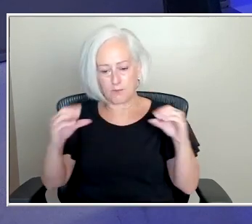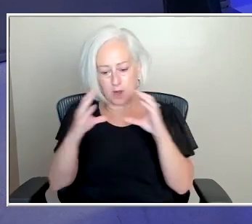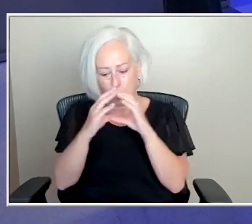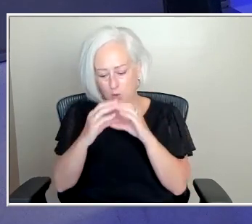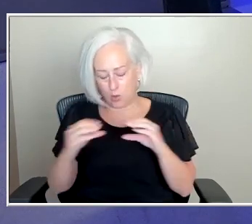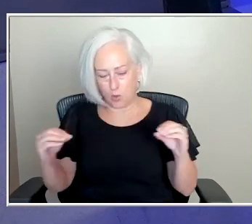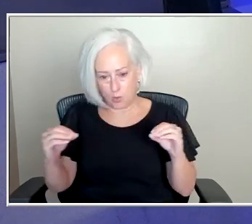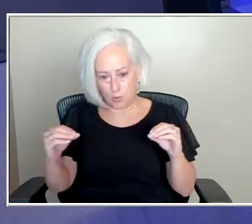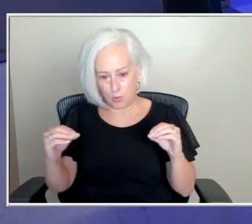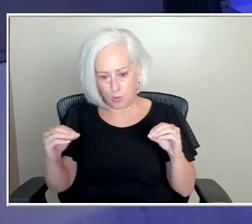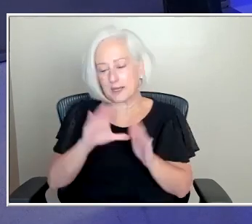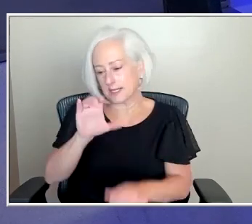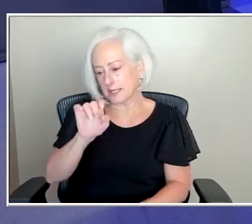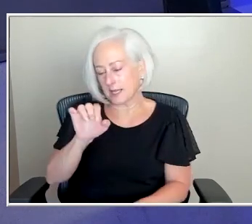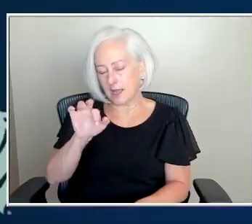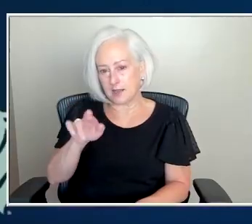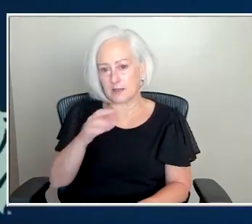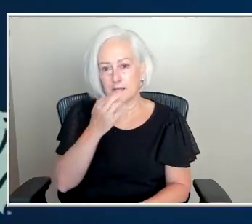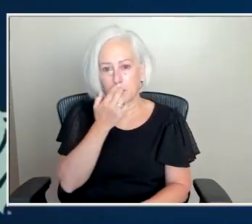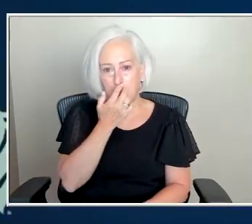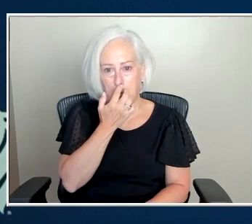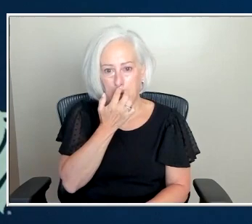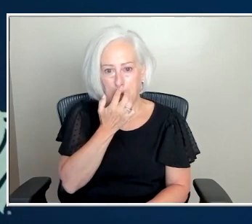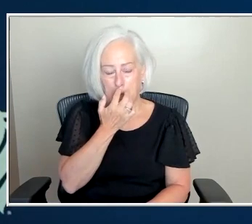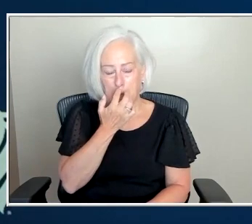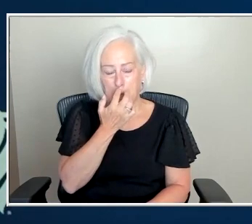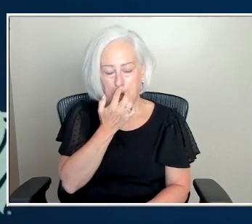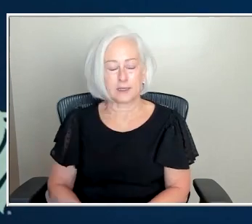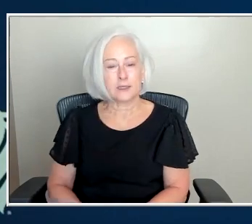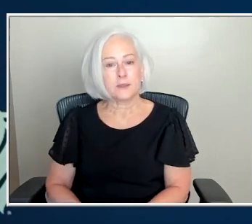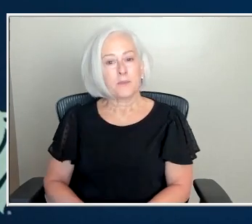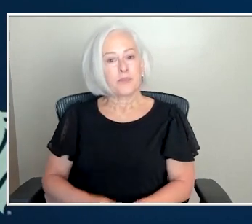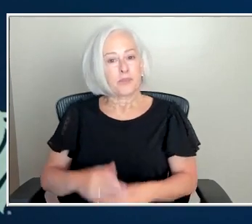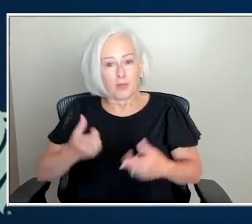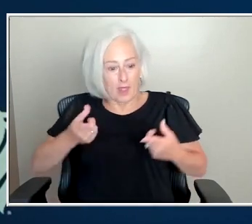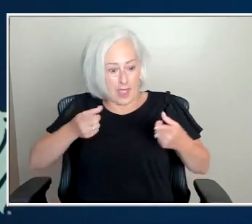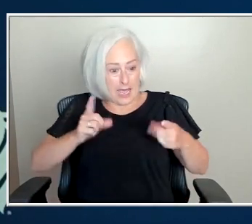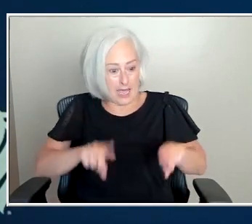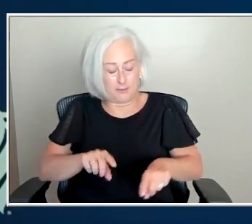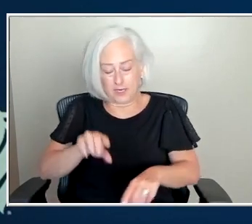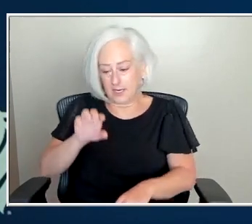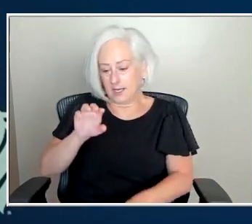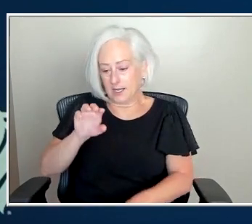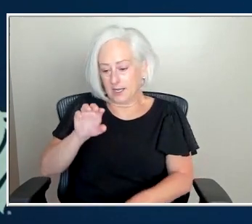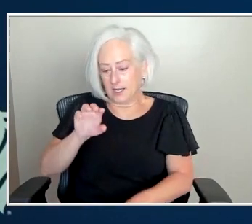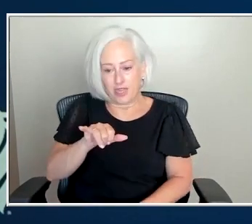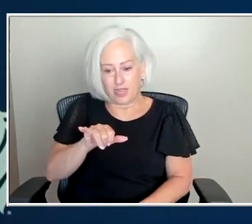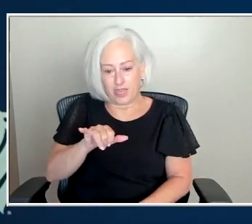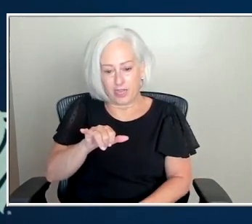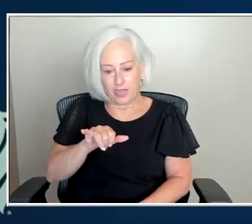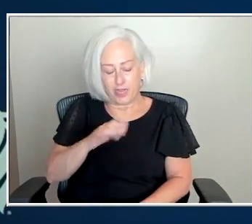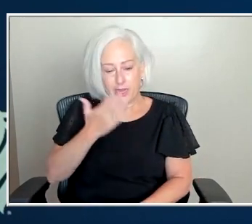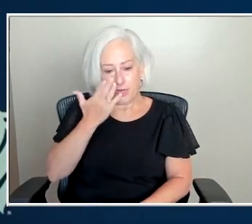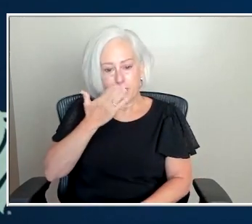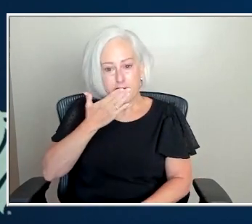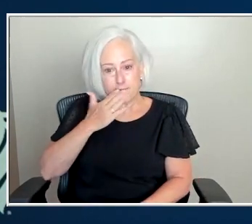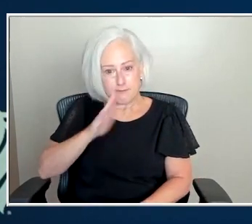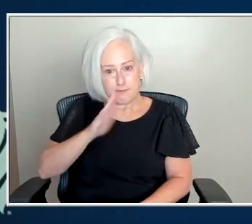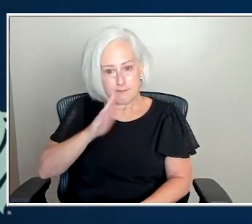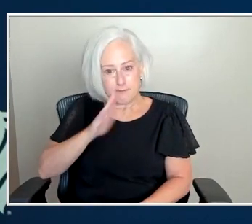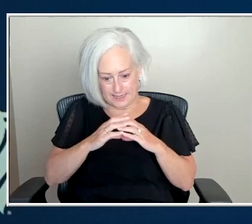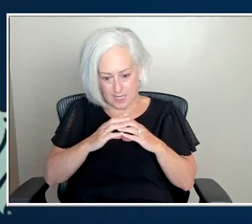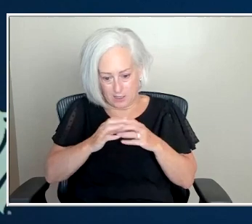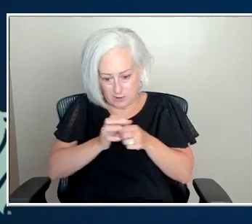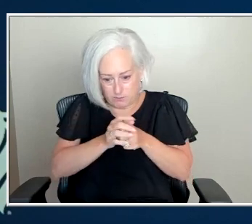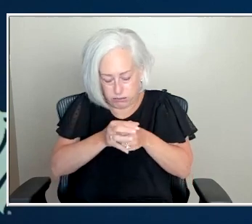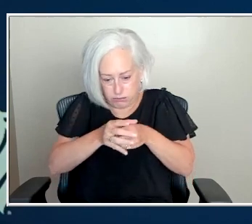first? So basically you have these cells crowding out the normal cells, and that's what drops the hemoglobin down so much. And so these